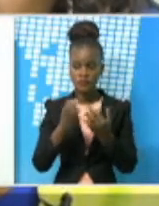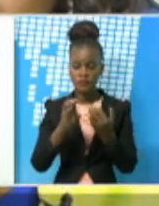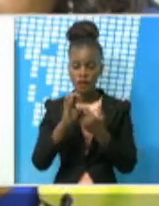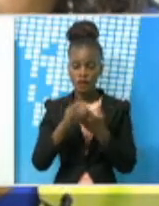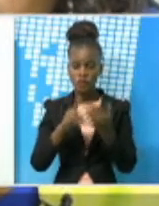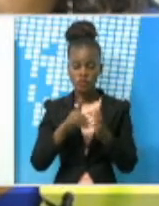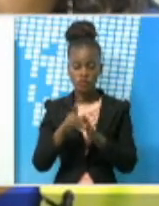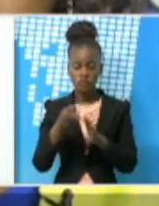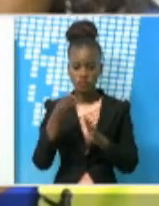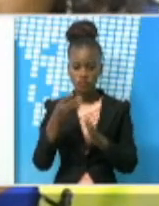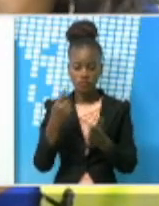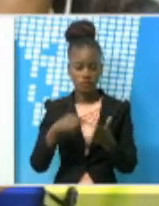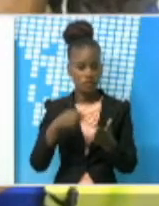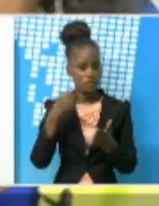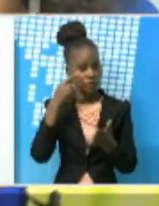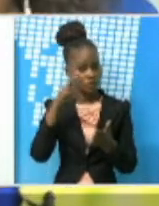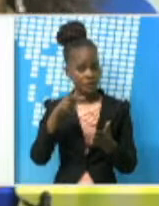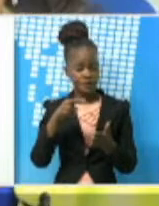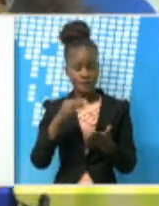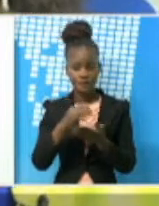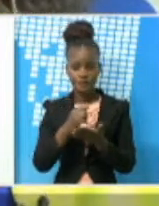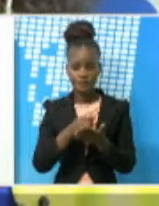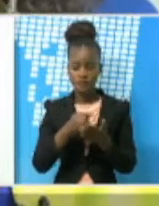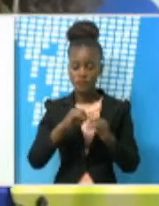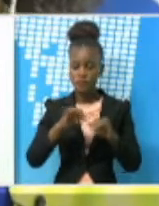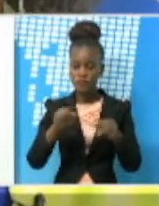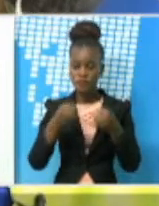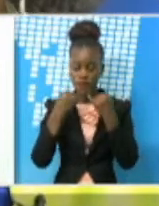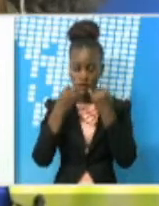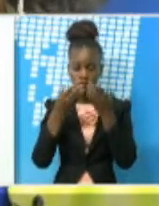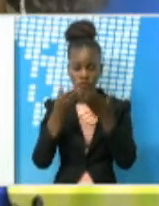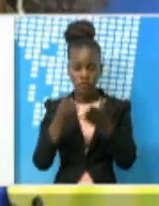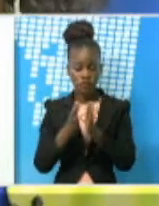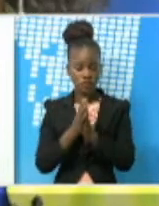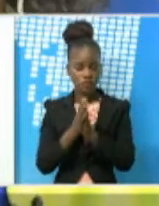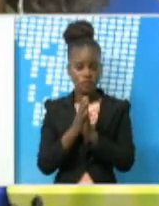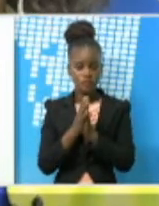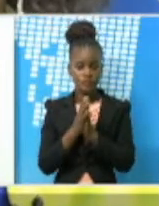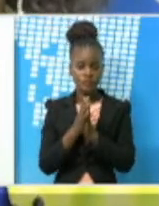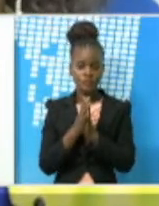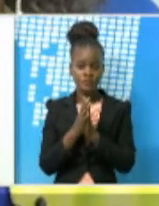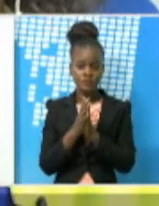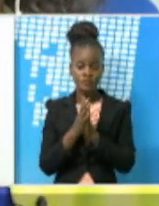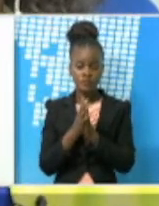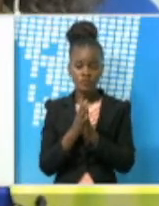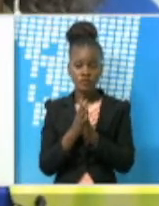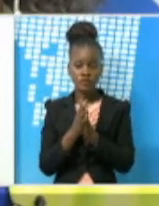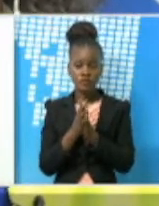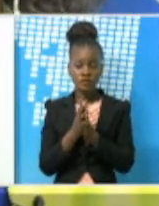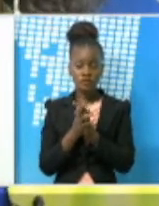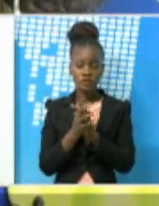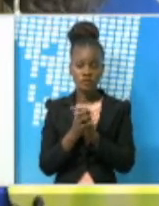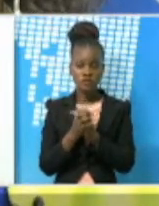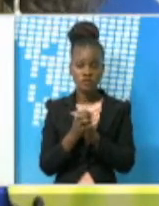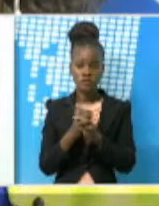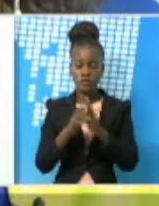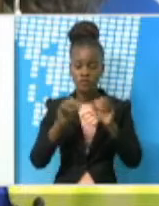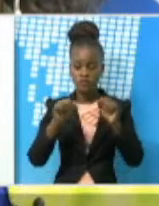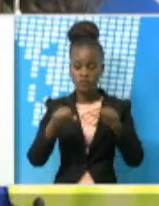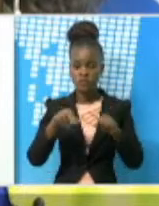is our vision. Because you drive, economic and industrial growth. How committed are you? Yes, UDC,